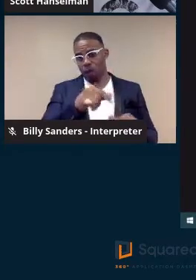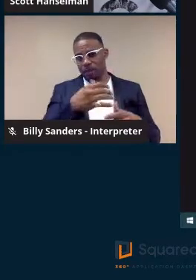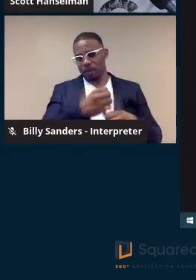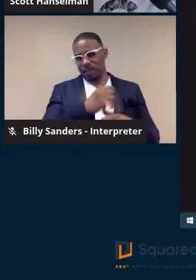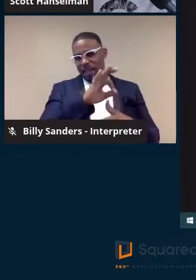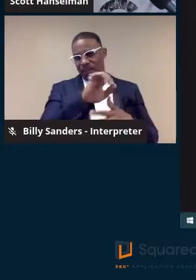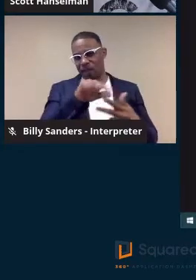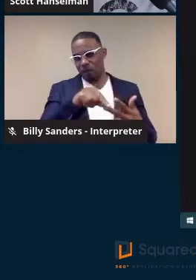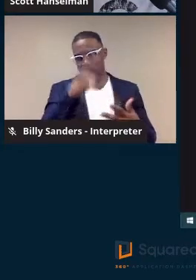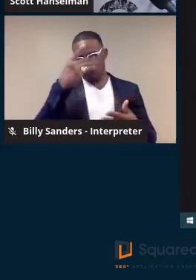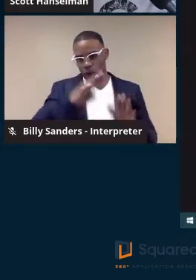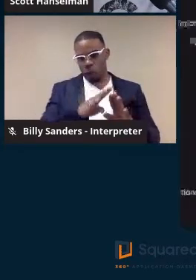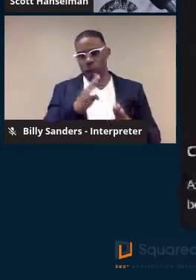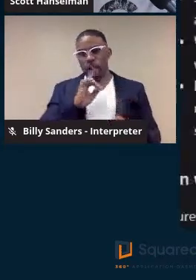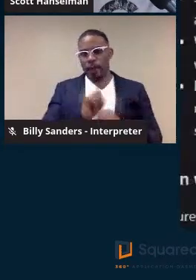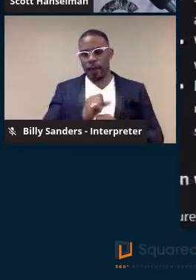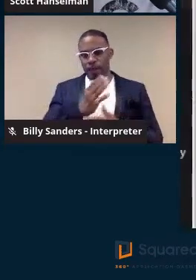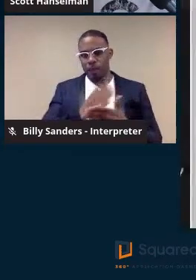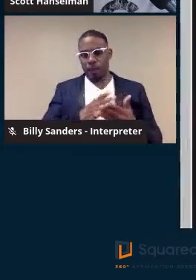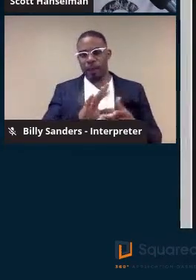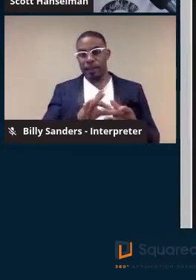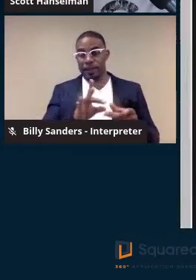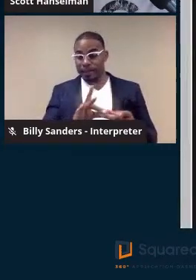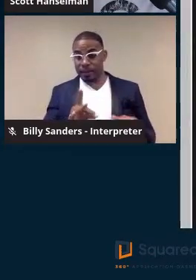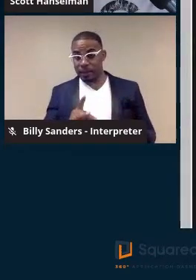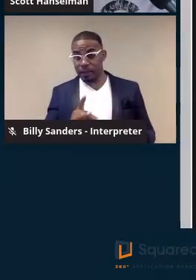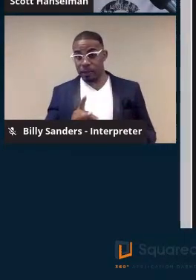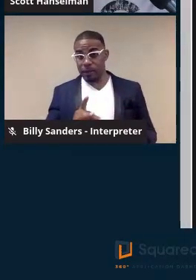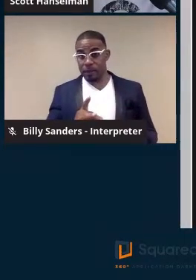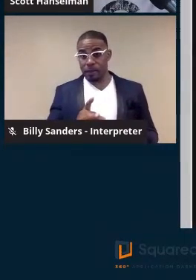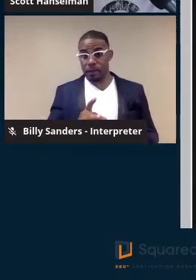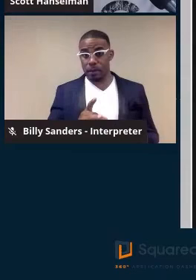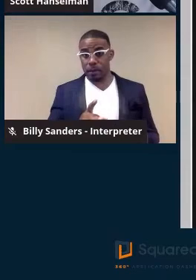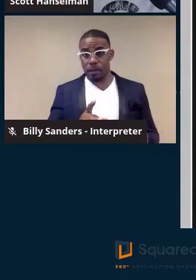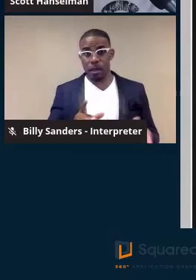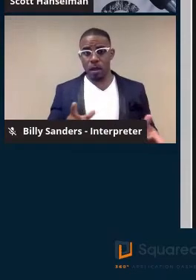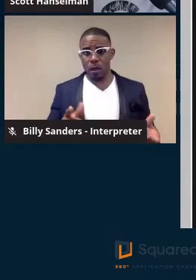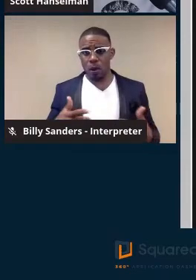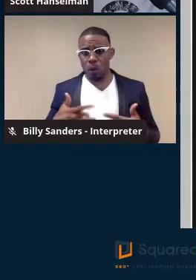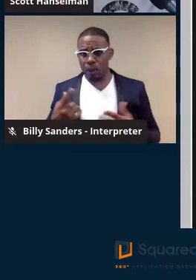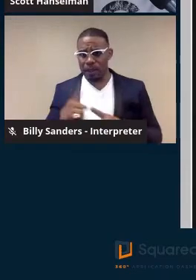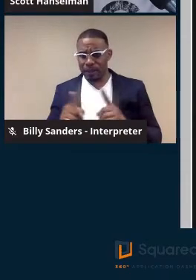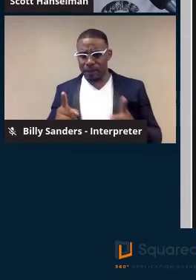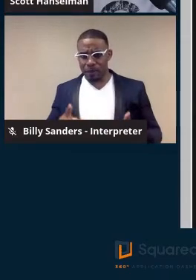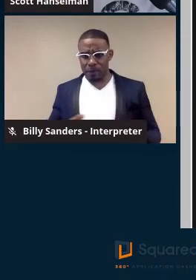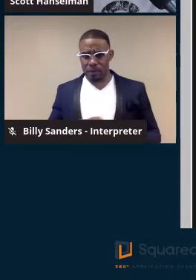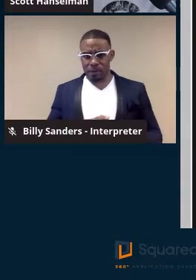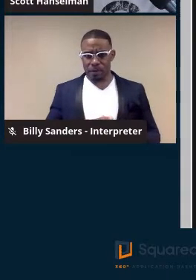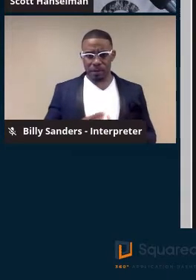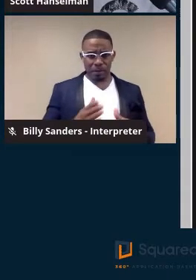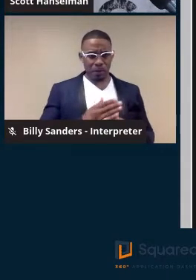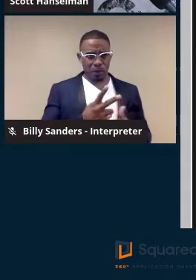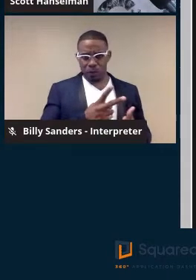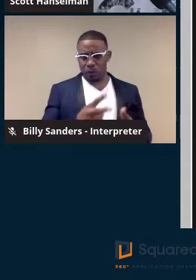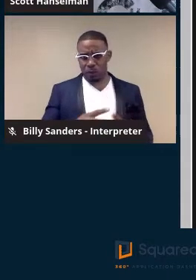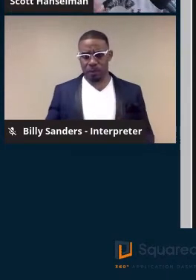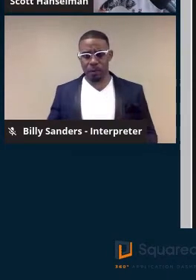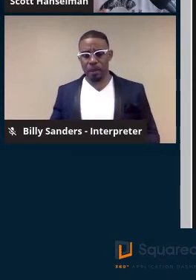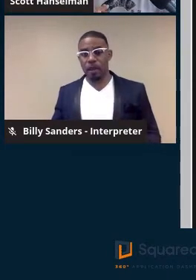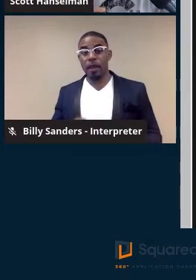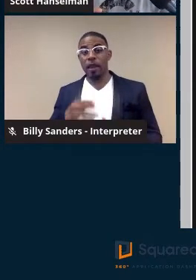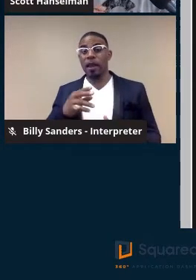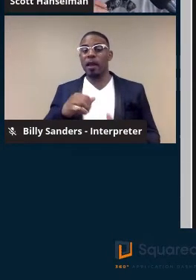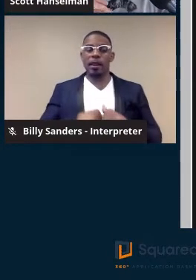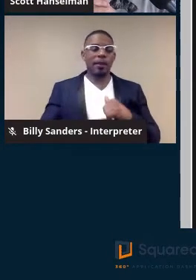Door, there's actually a section here that says, what's the difference between the two? The